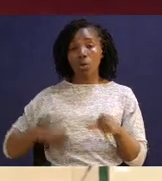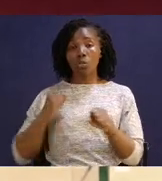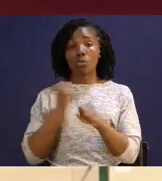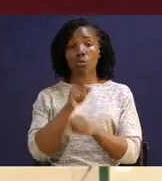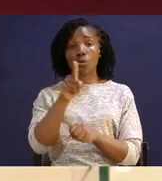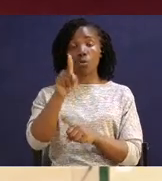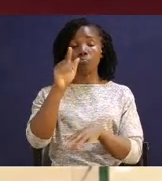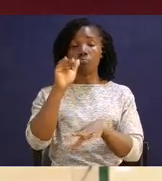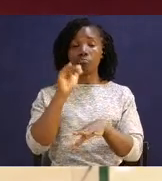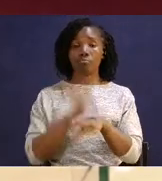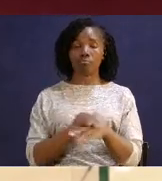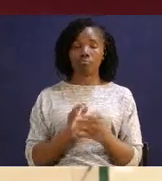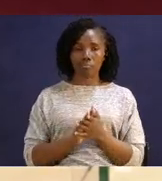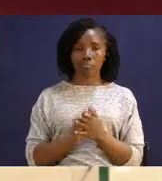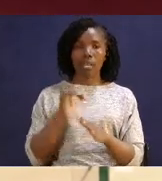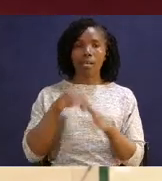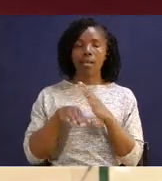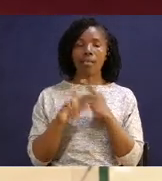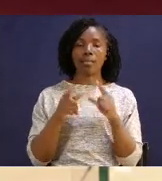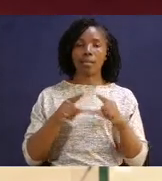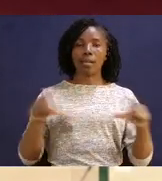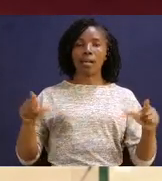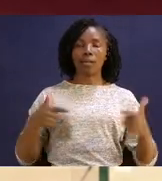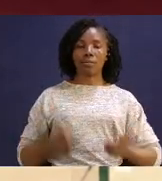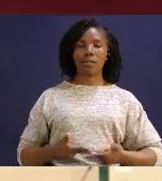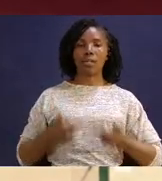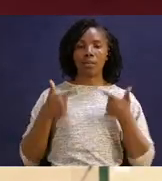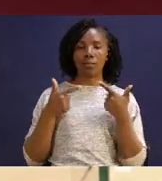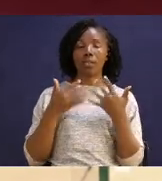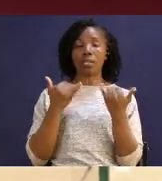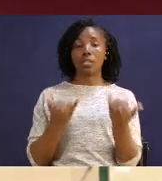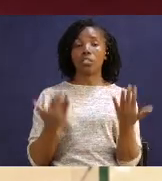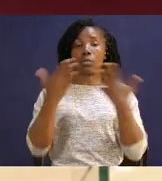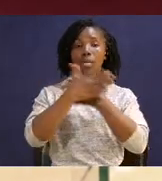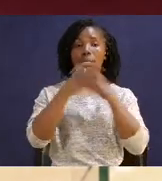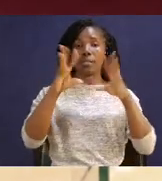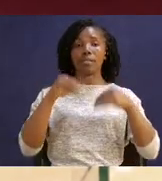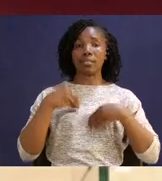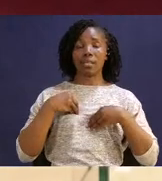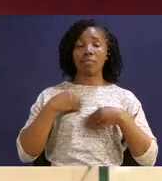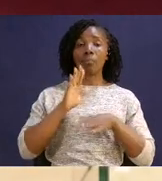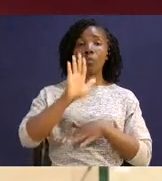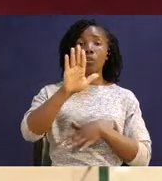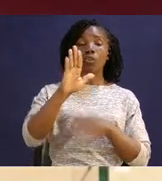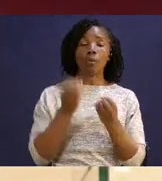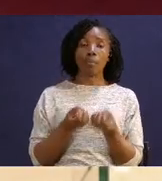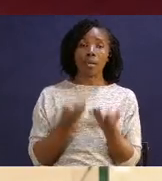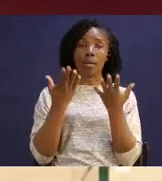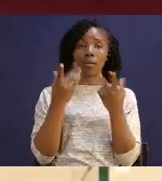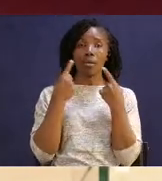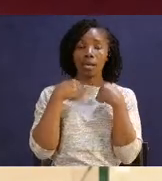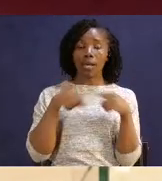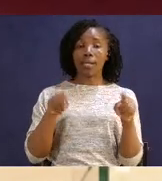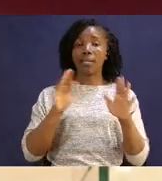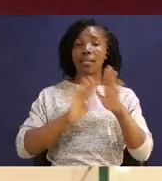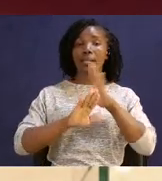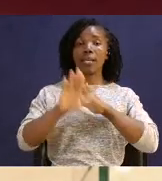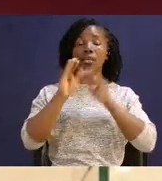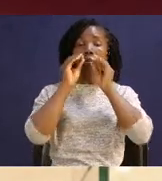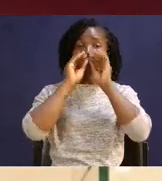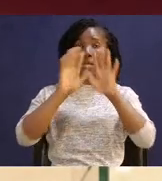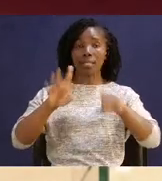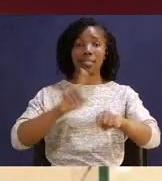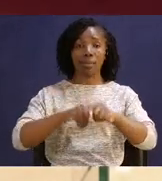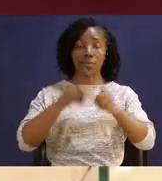you good in the land of the living. Amen. Tonight receive your miracle. I declare that you are blessed when you come